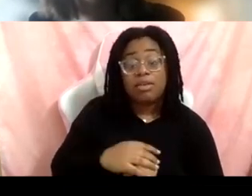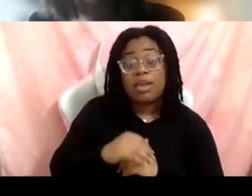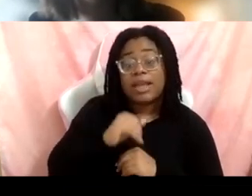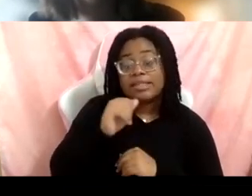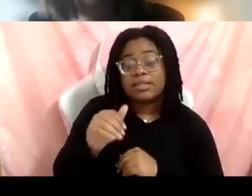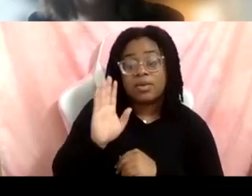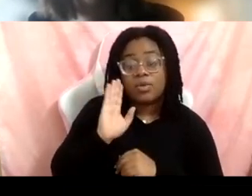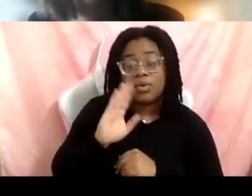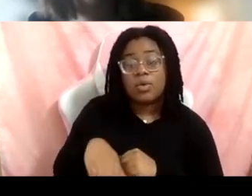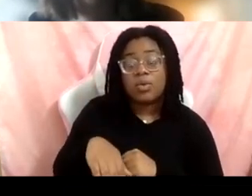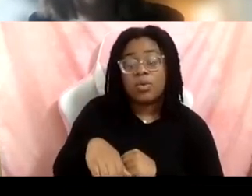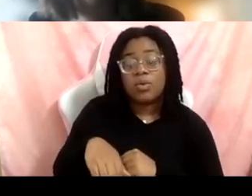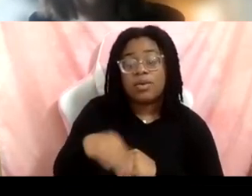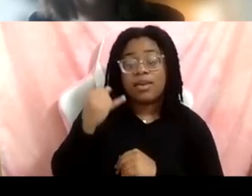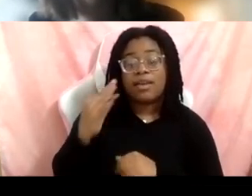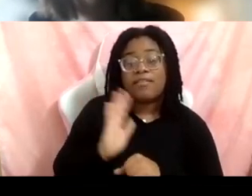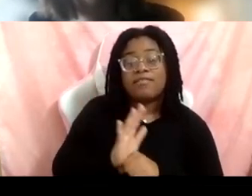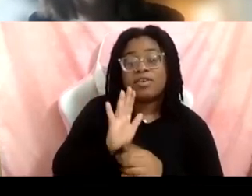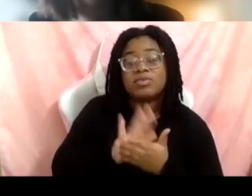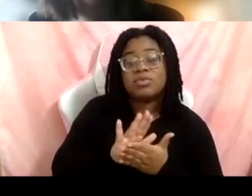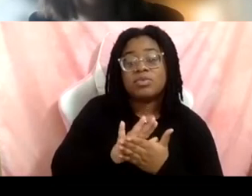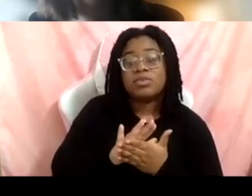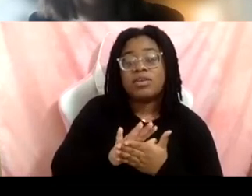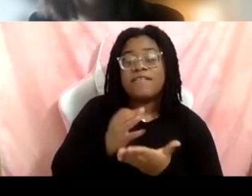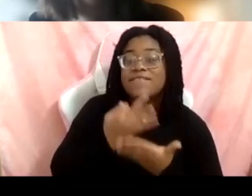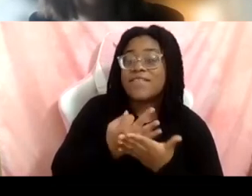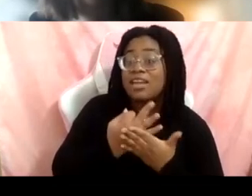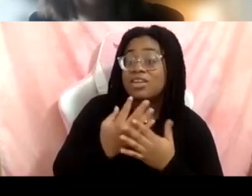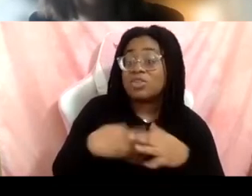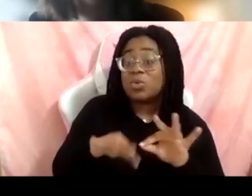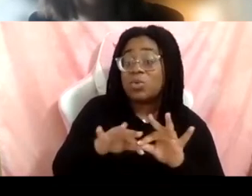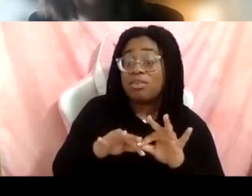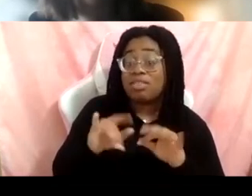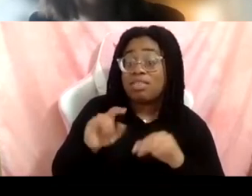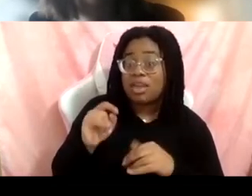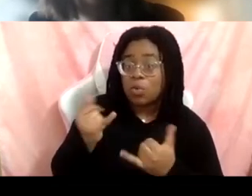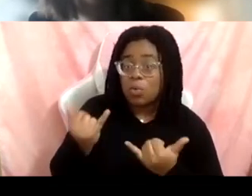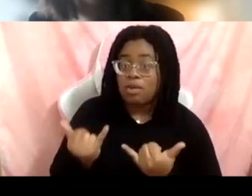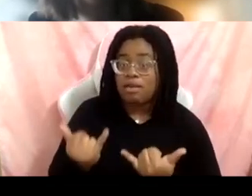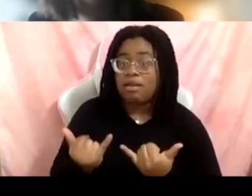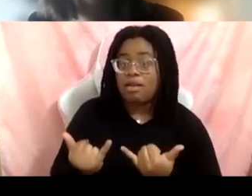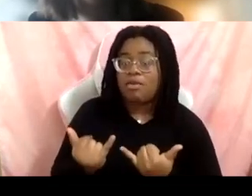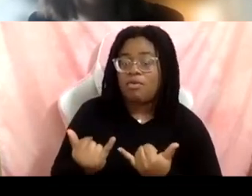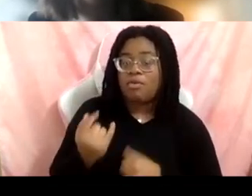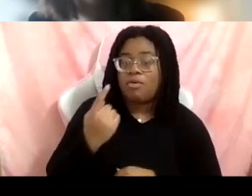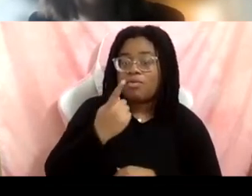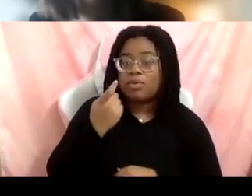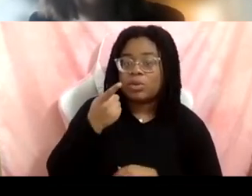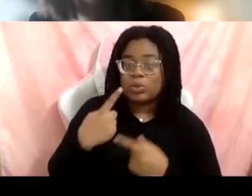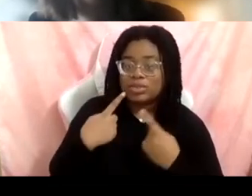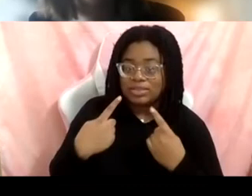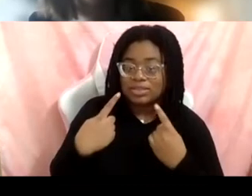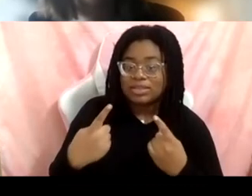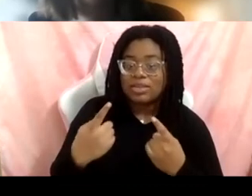know if film school is actually financially worth it in this day and age. What you can get success as